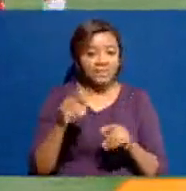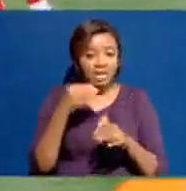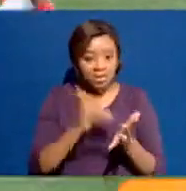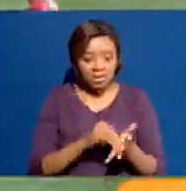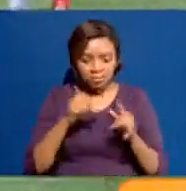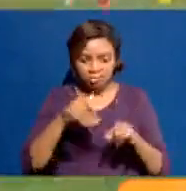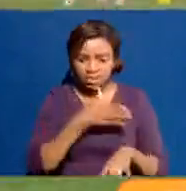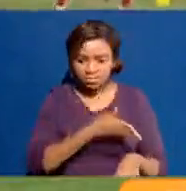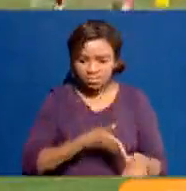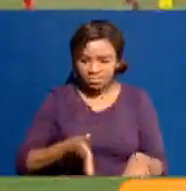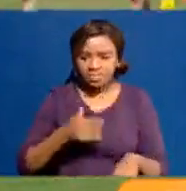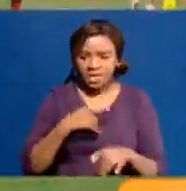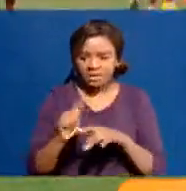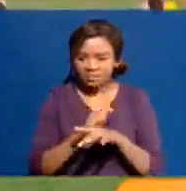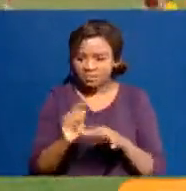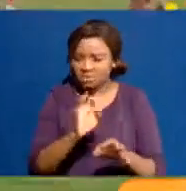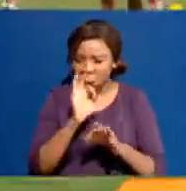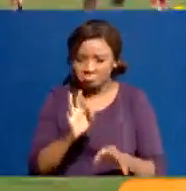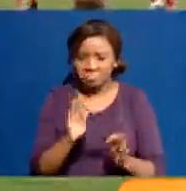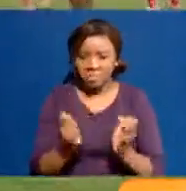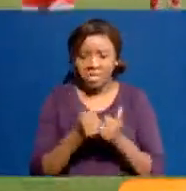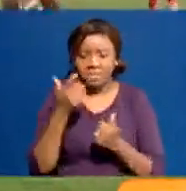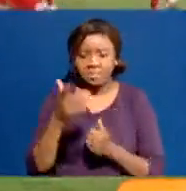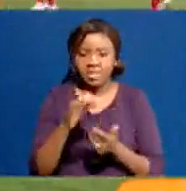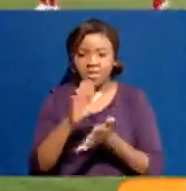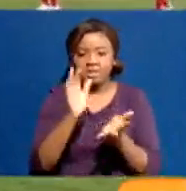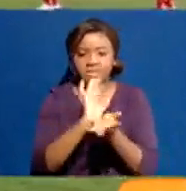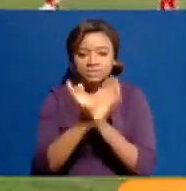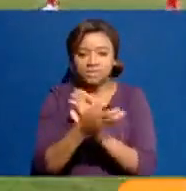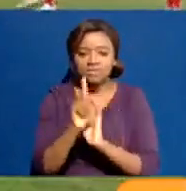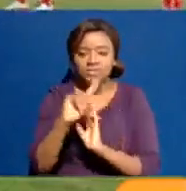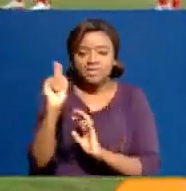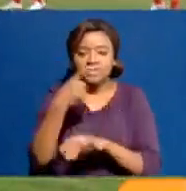later tonight at the Azadi Stadium. Now, this will be their first assignment following the